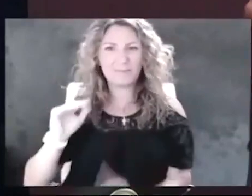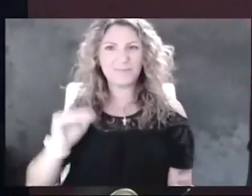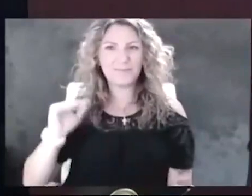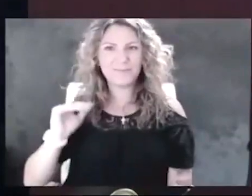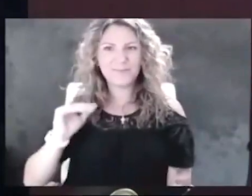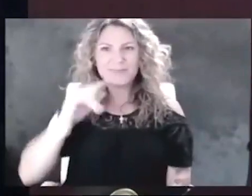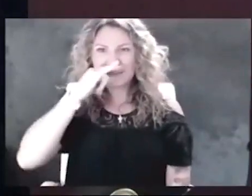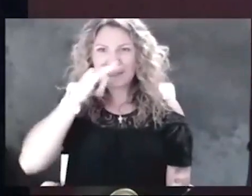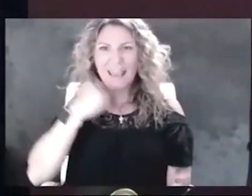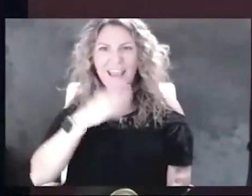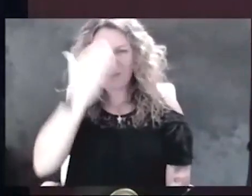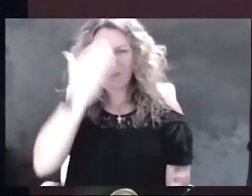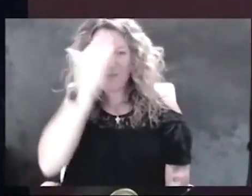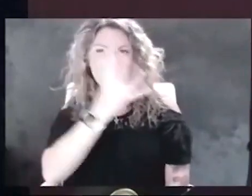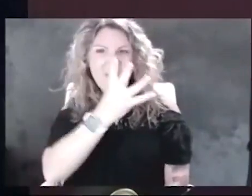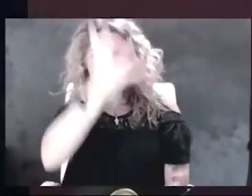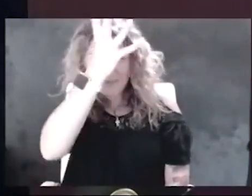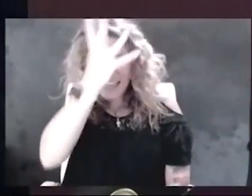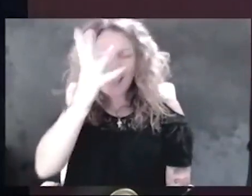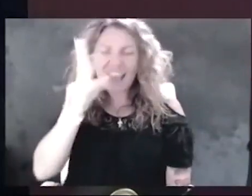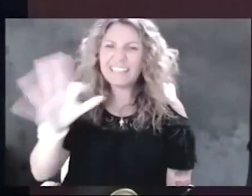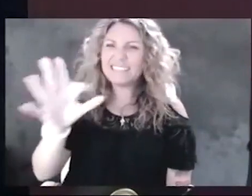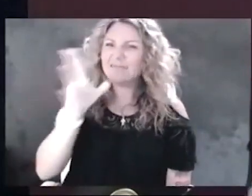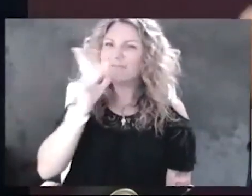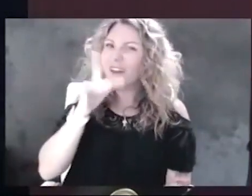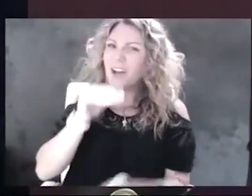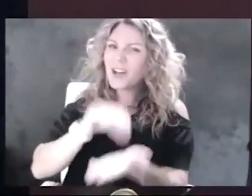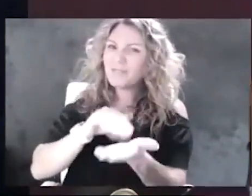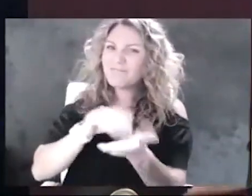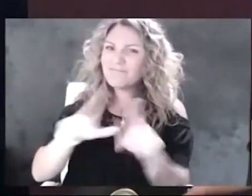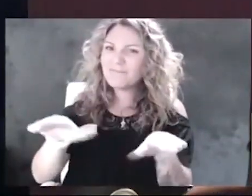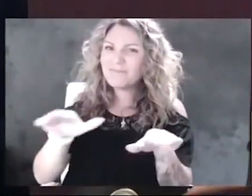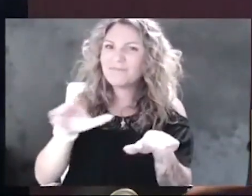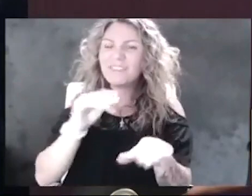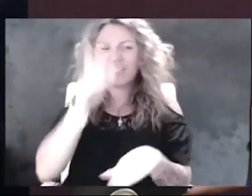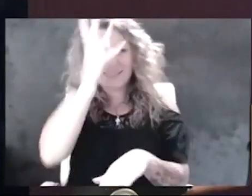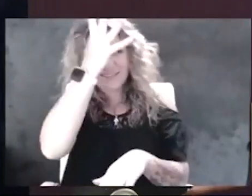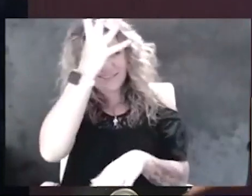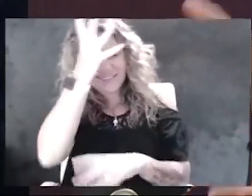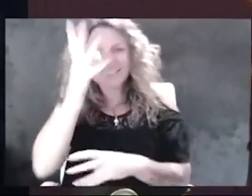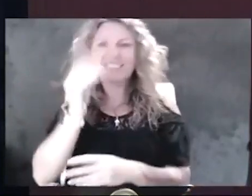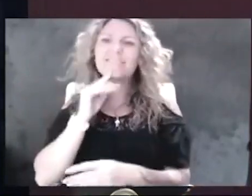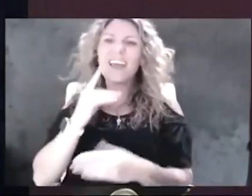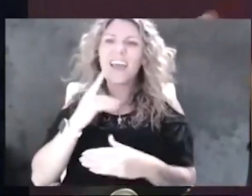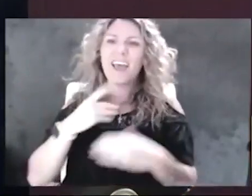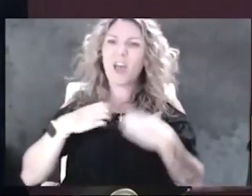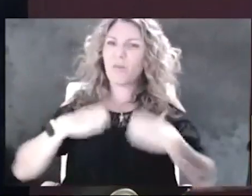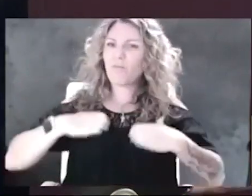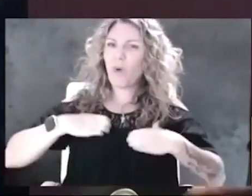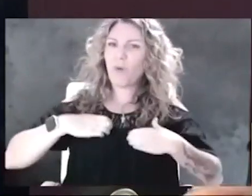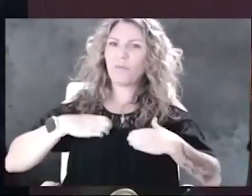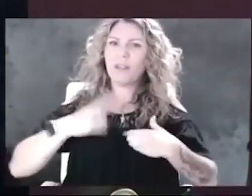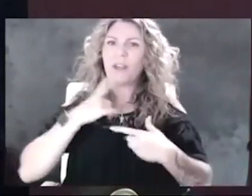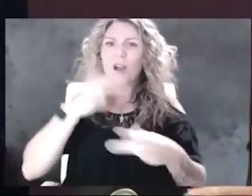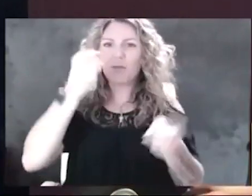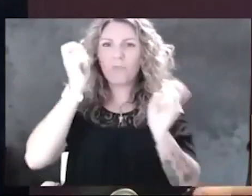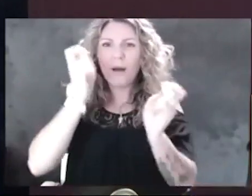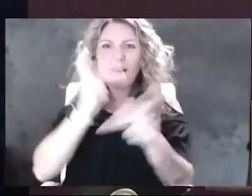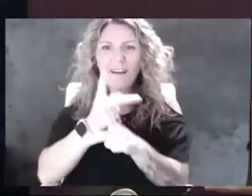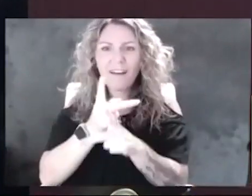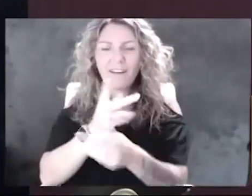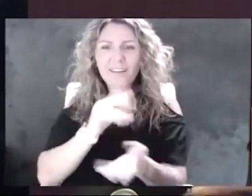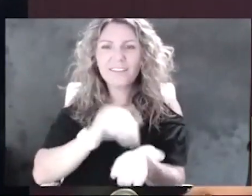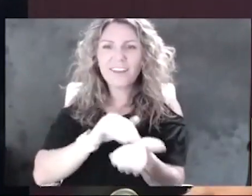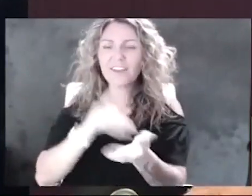dad. His mom's a pediatrician, adolescent medicine specialist. His dad's a pulmonary critical care doctor. We trained together here at KU. He taught me everything I know